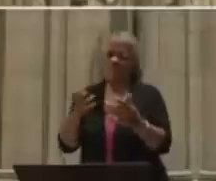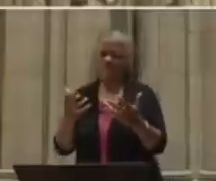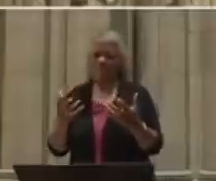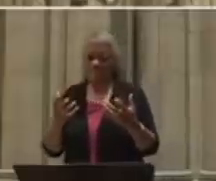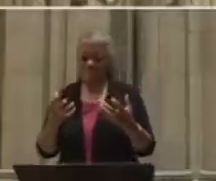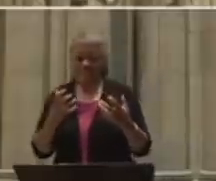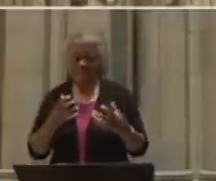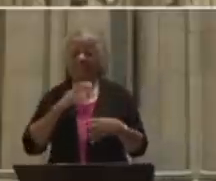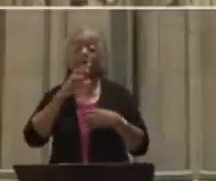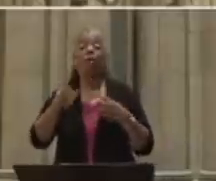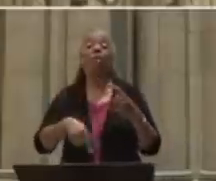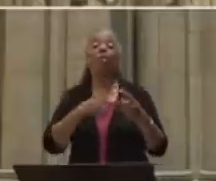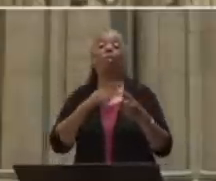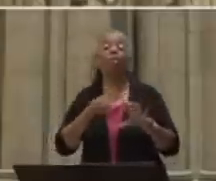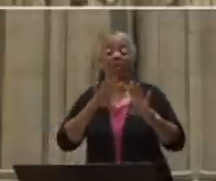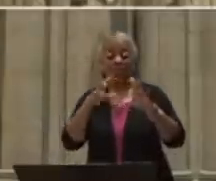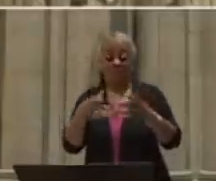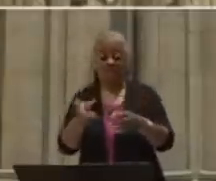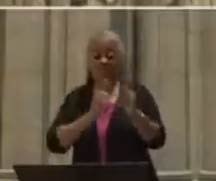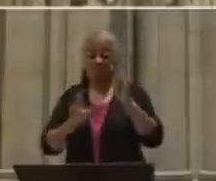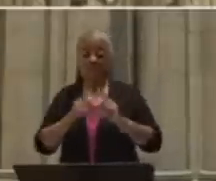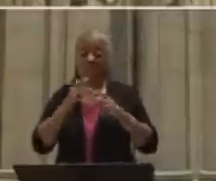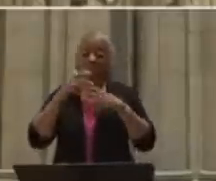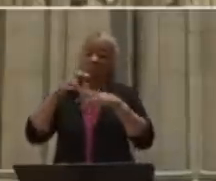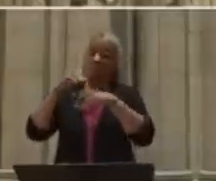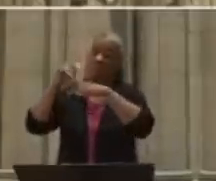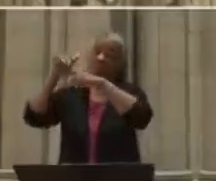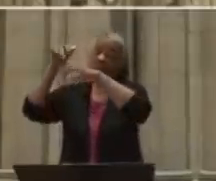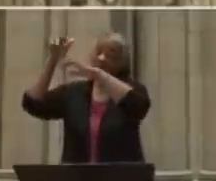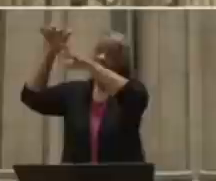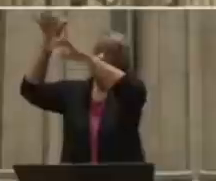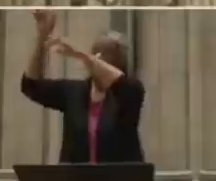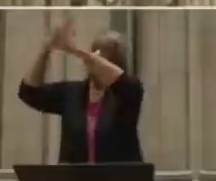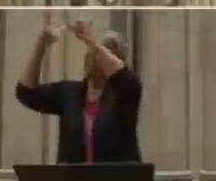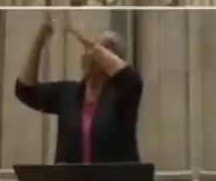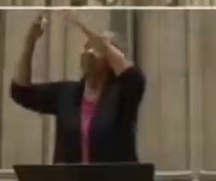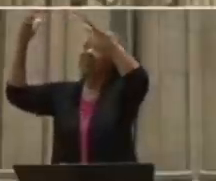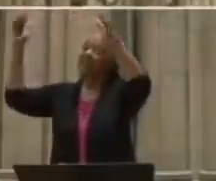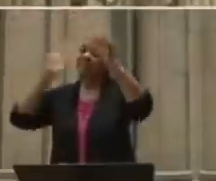Go marching.